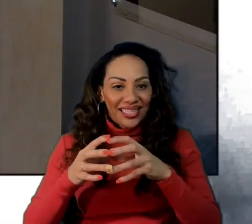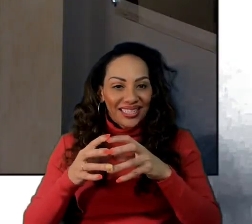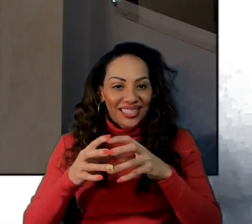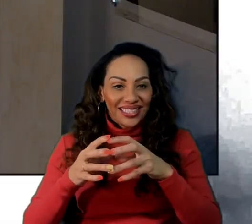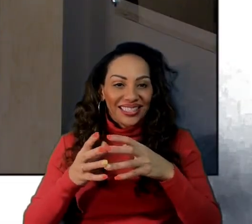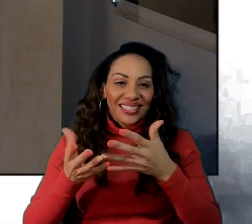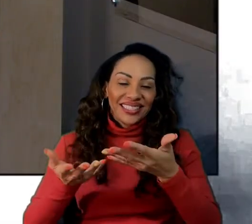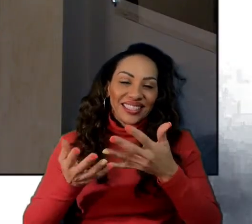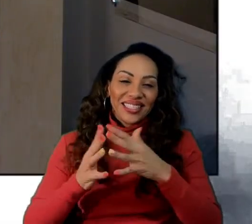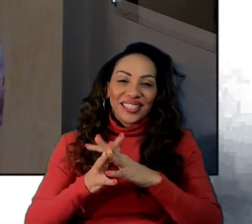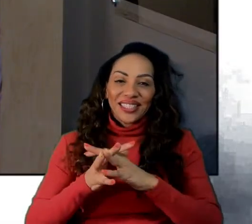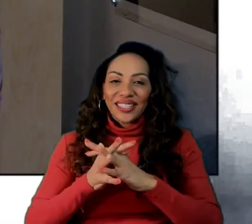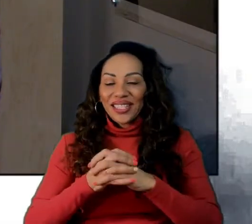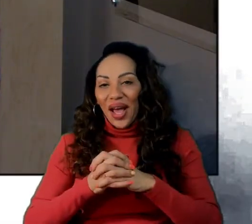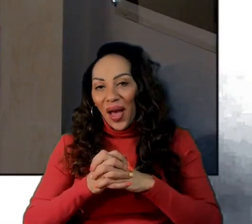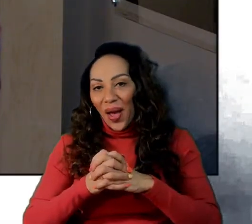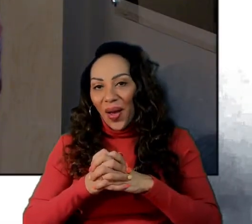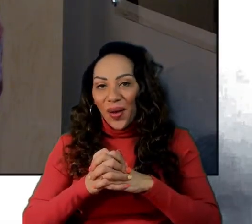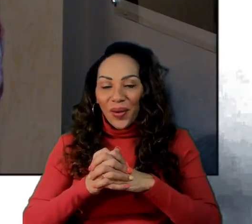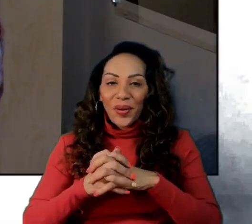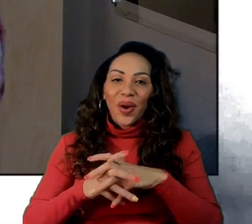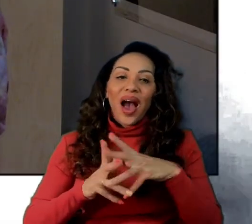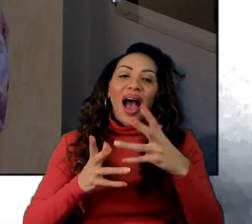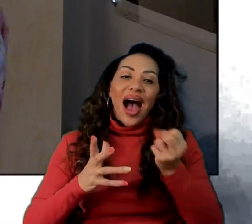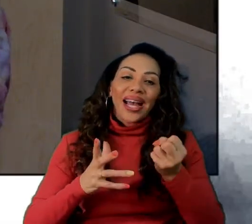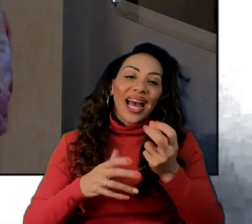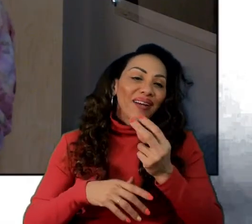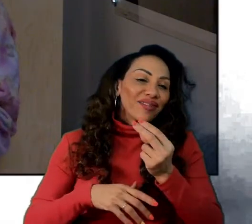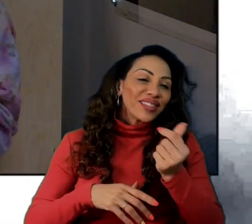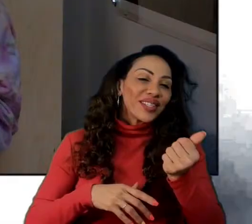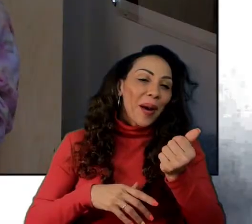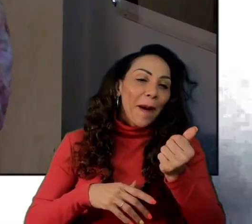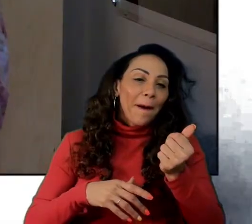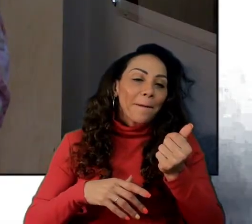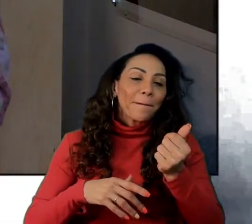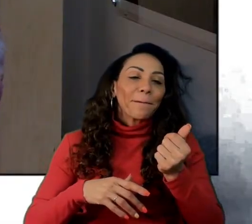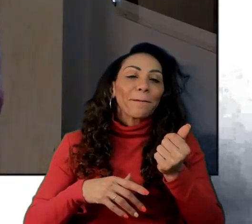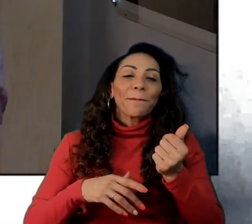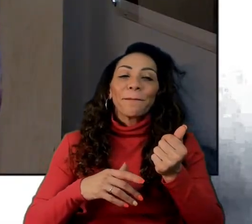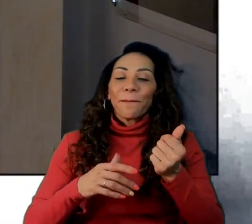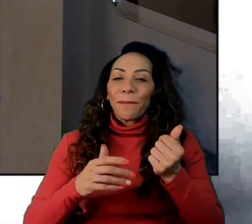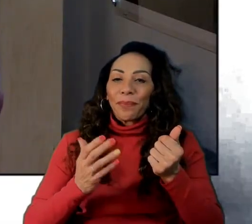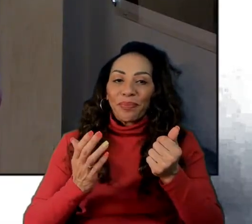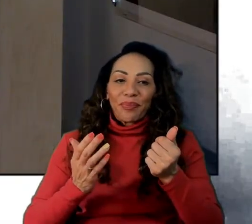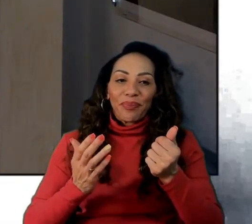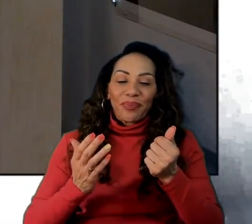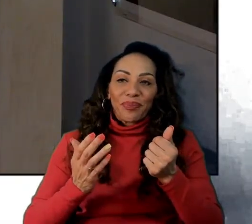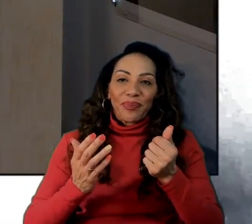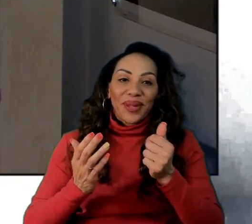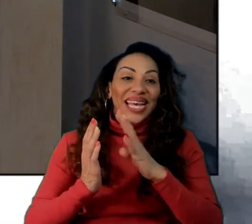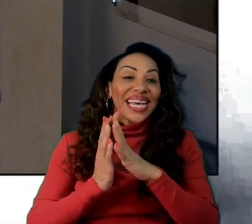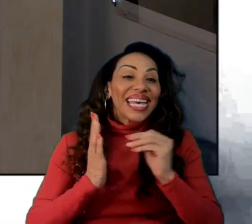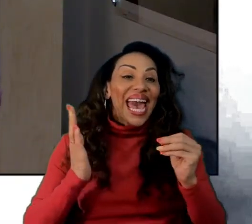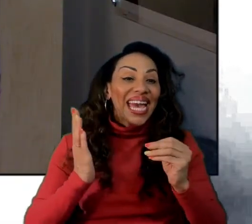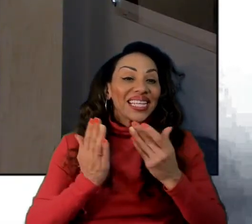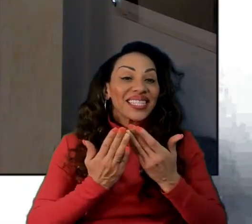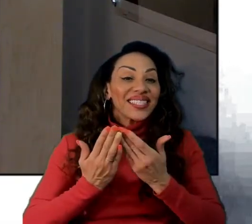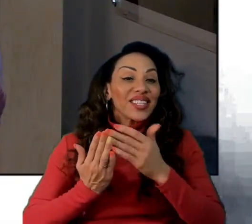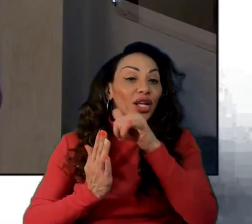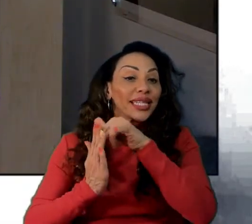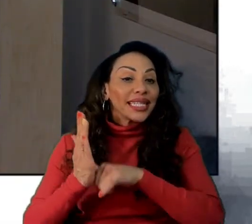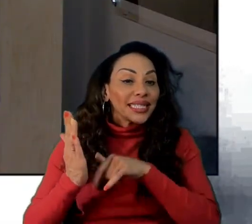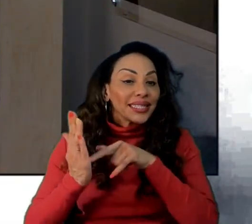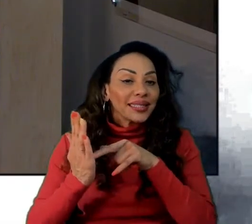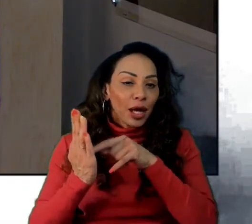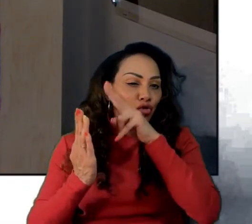kind of futures that people said they wanted to see with algae. So I want to go back to that research and like pull out what people wanted